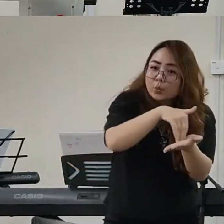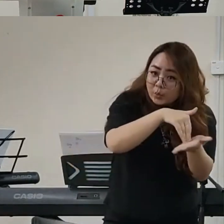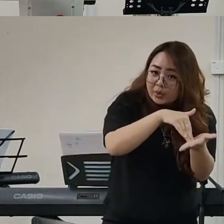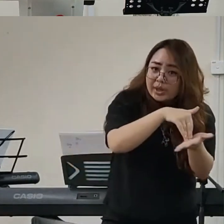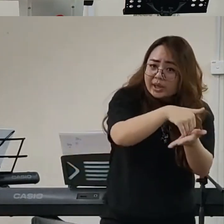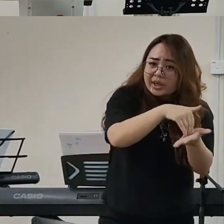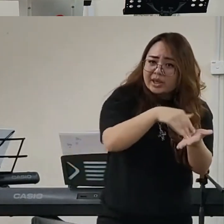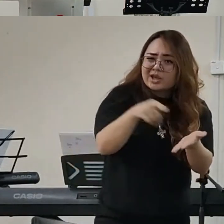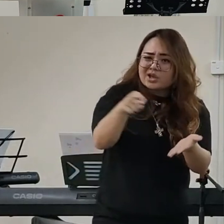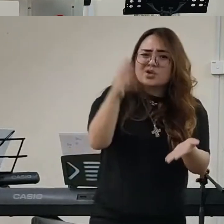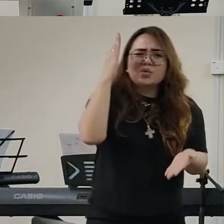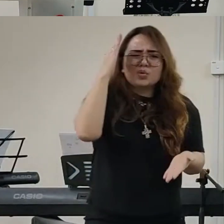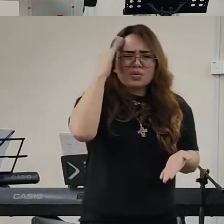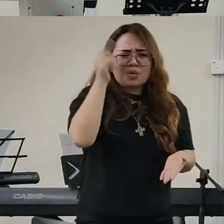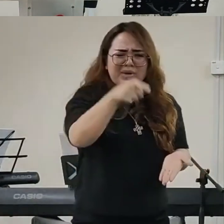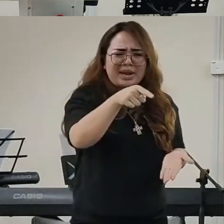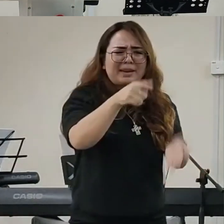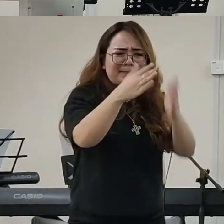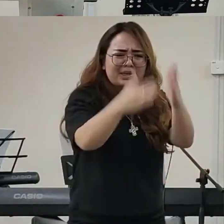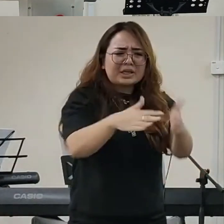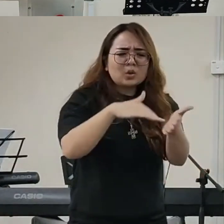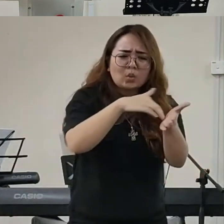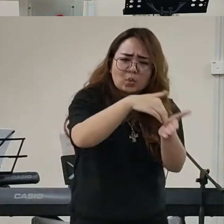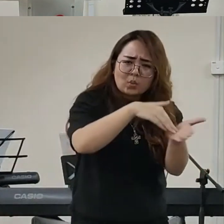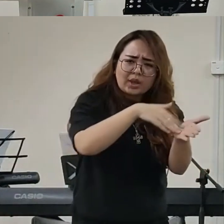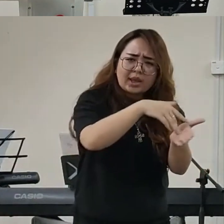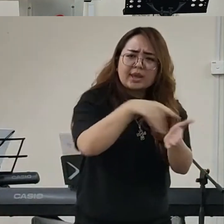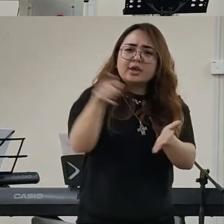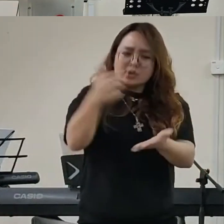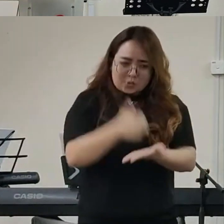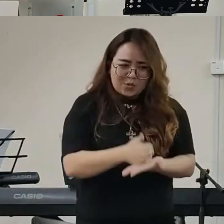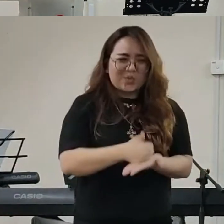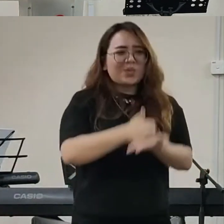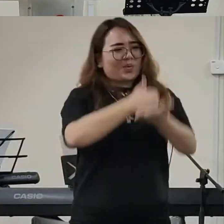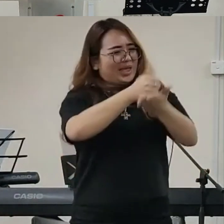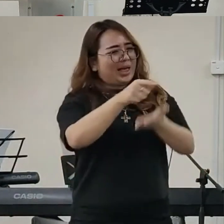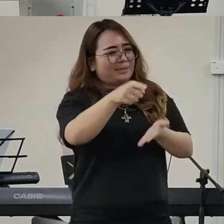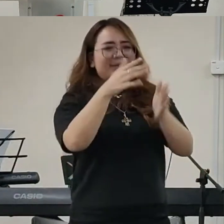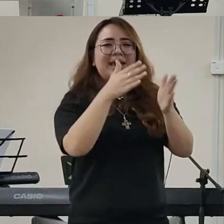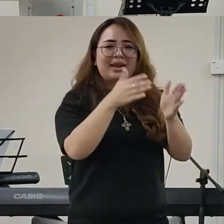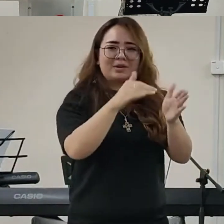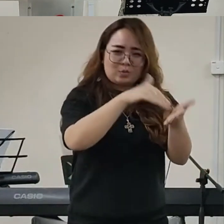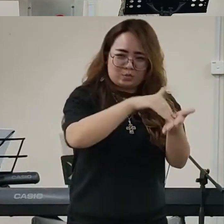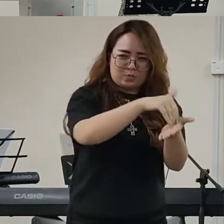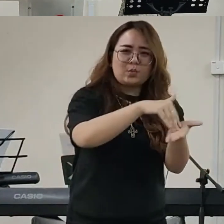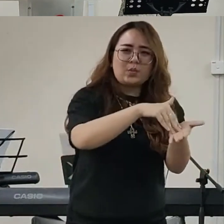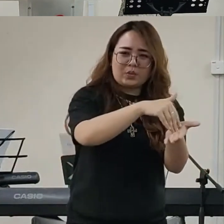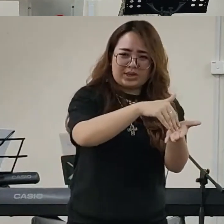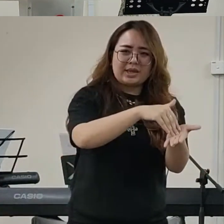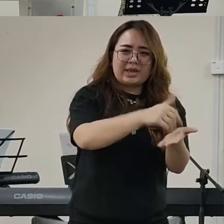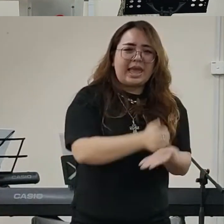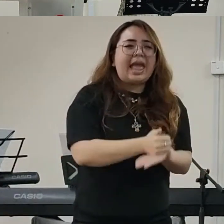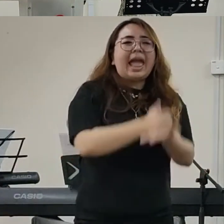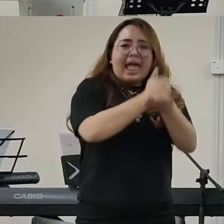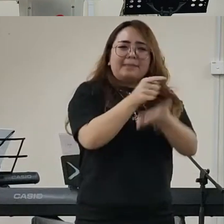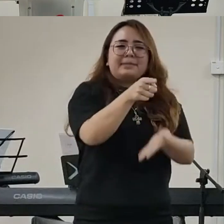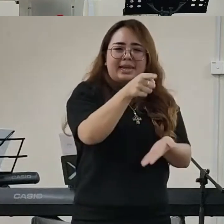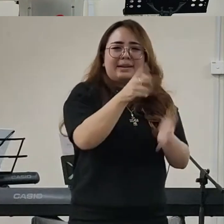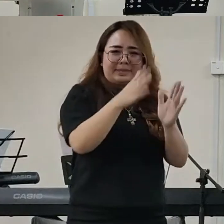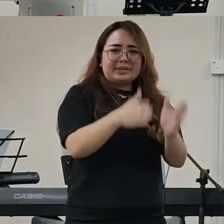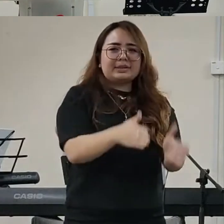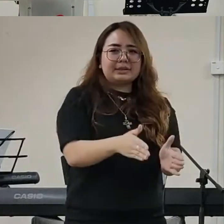who have no strength. So you cannot, I mean, everyone is important, but you look, this person is weak, this person has